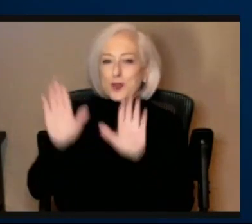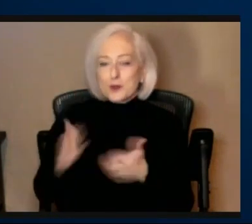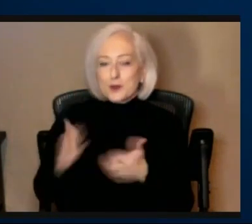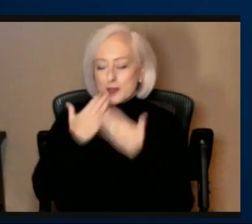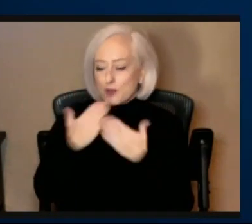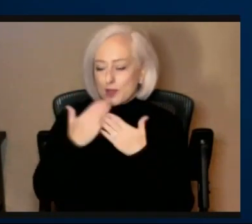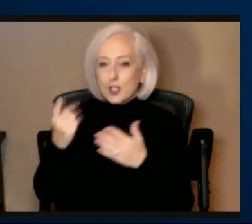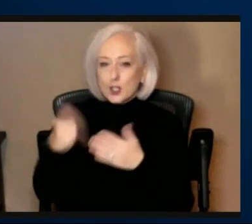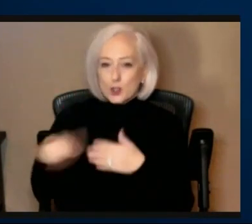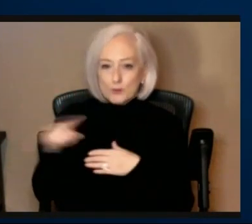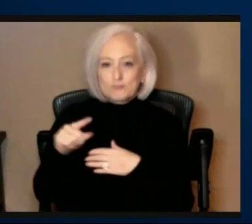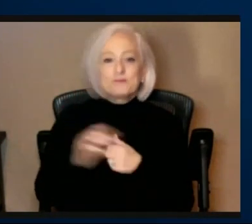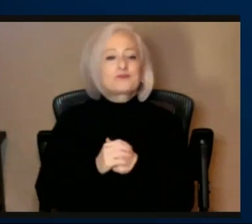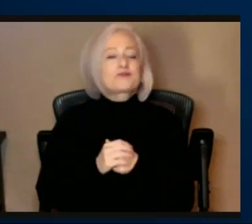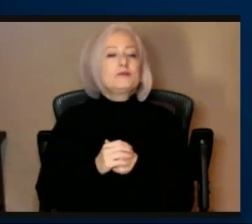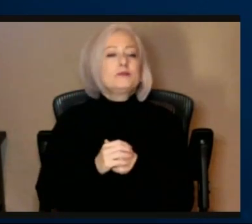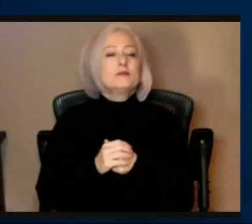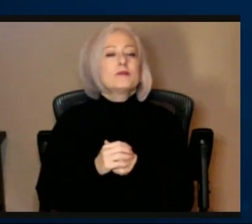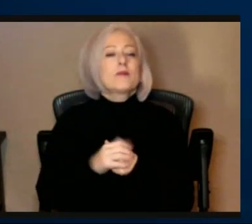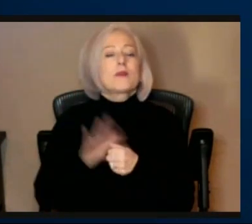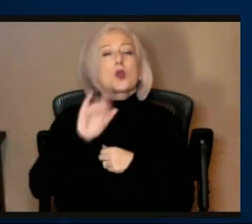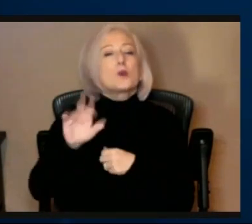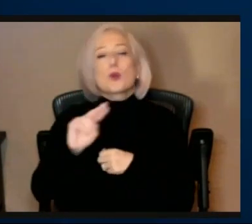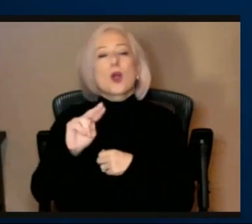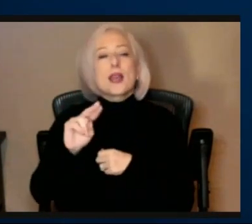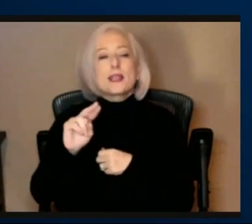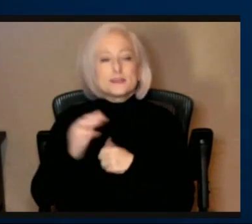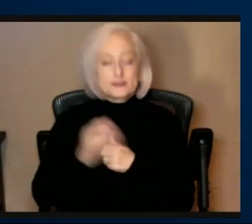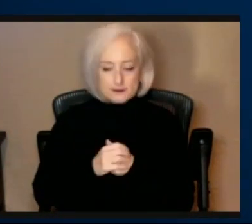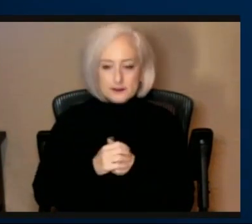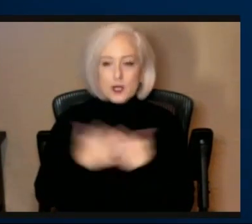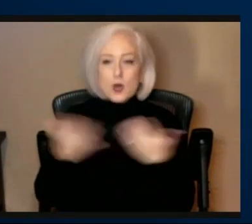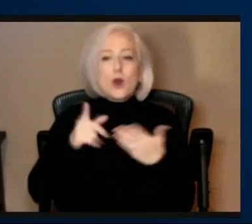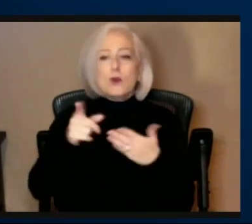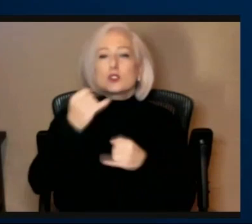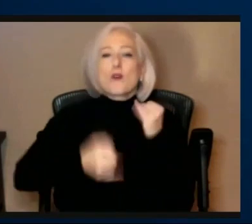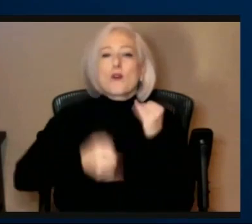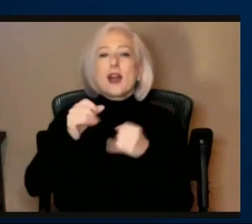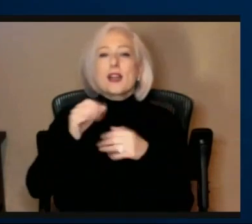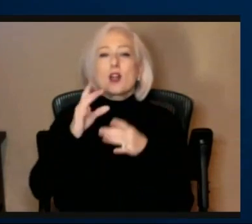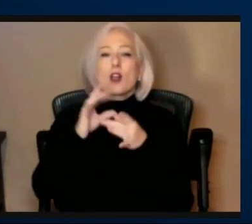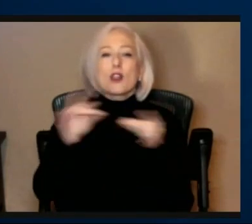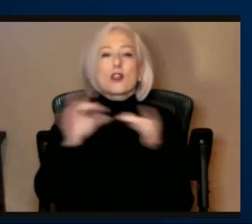And Brian, just what would be your final thoughts and maybe